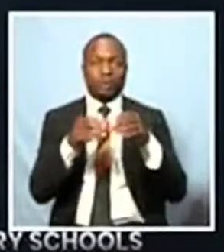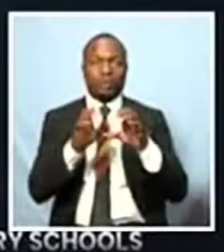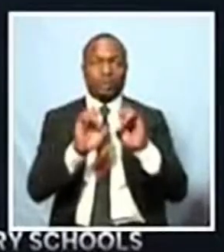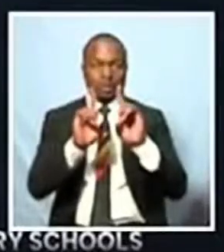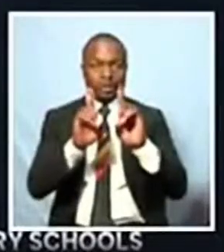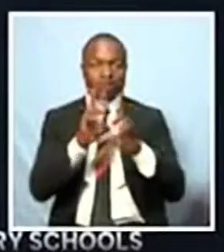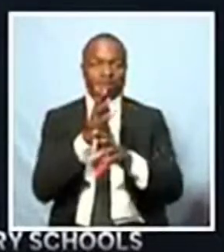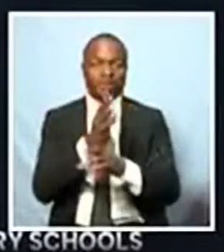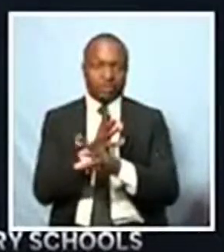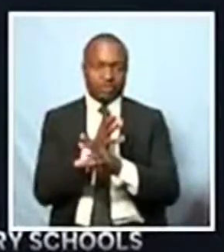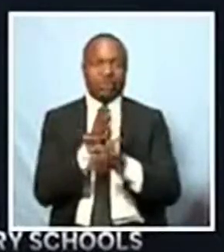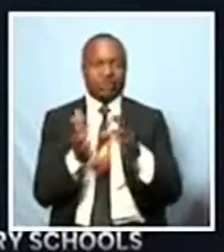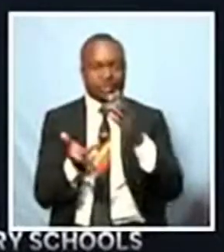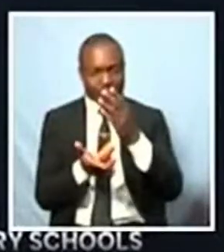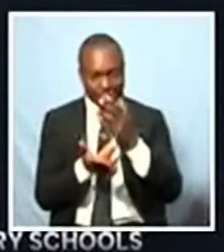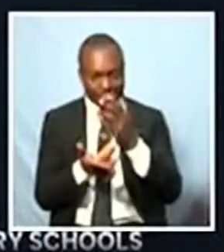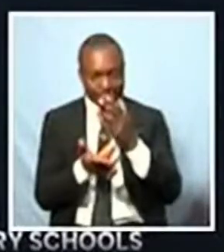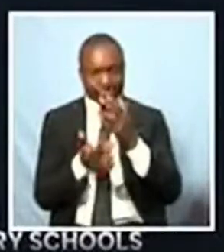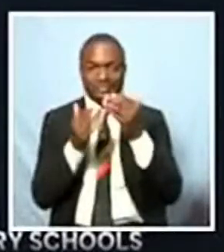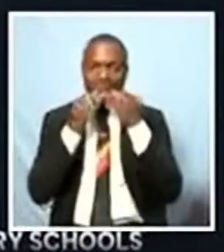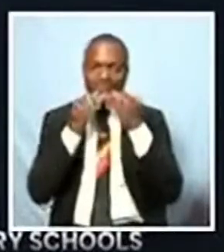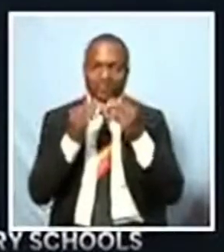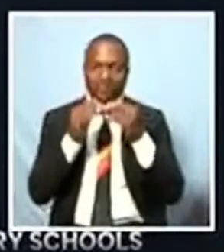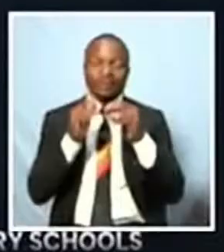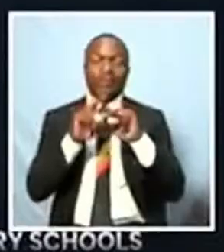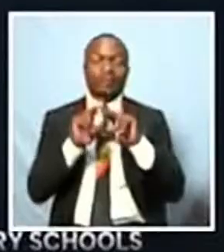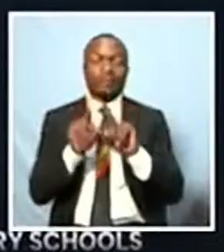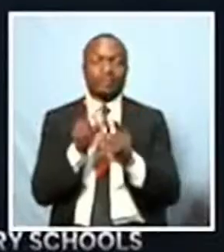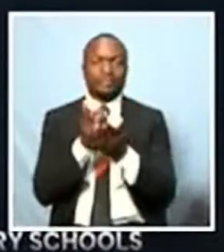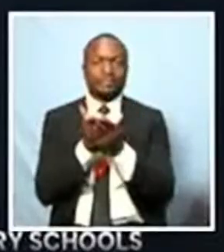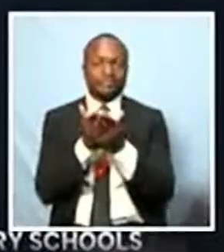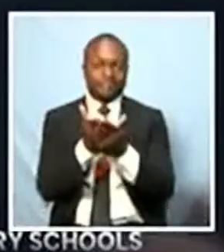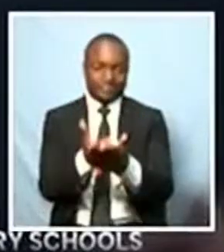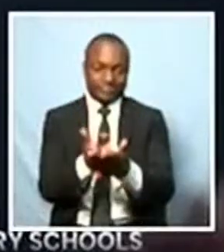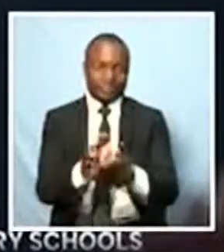education, science, and technology. Thank you, Chair. We submit.